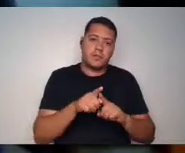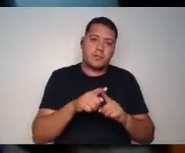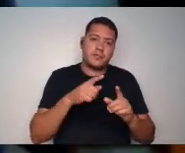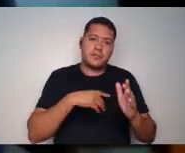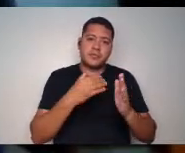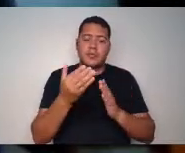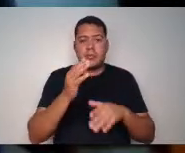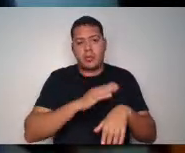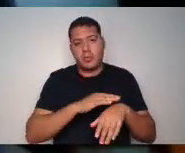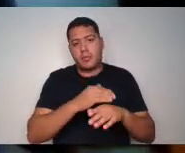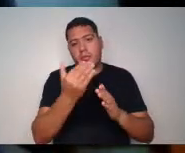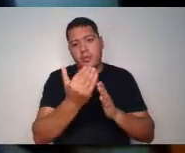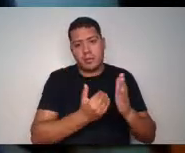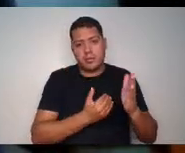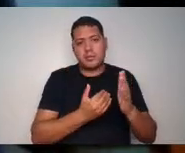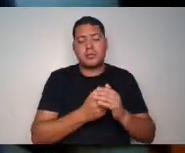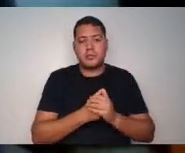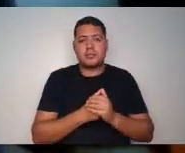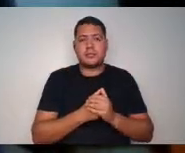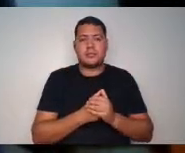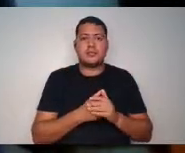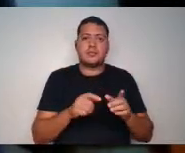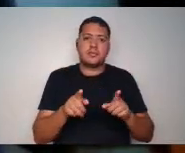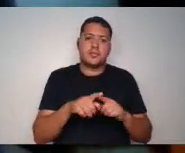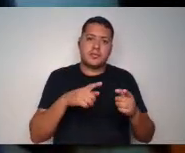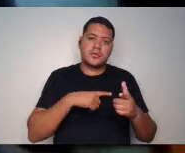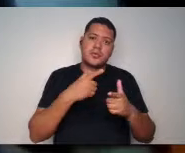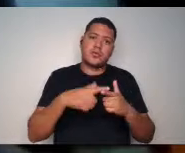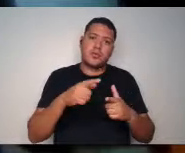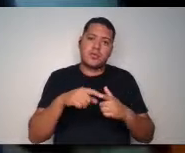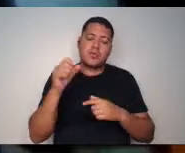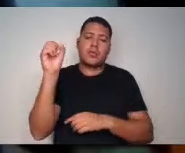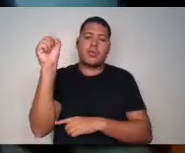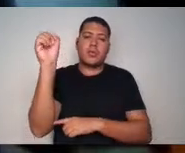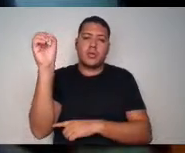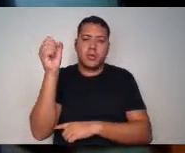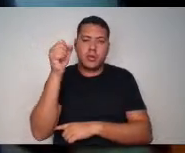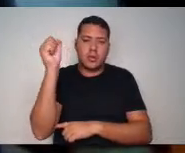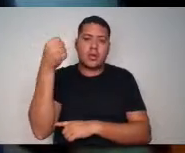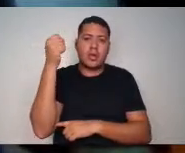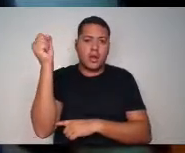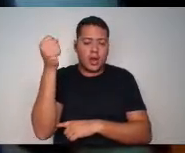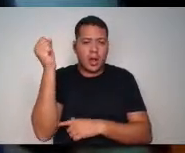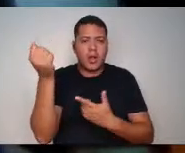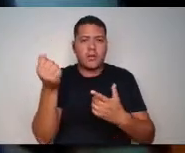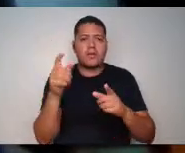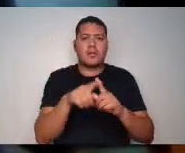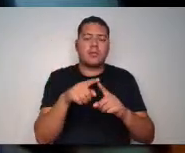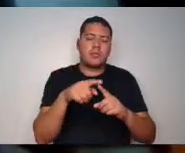think the middle term. In the long term, they will have serious